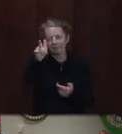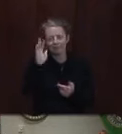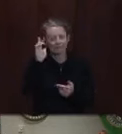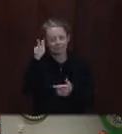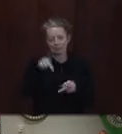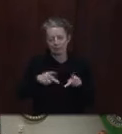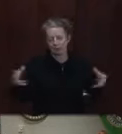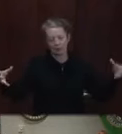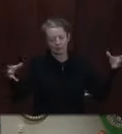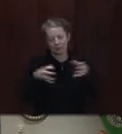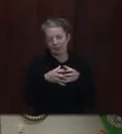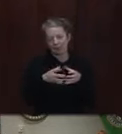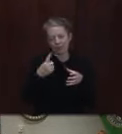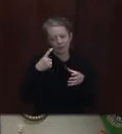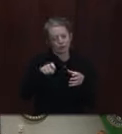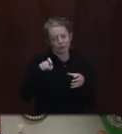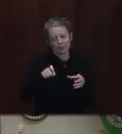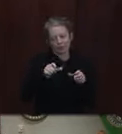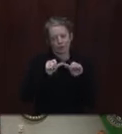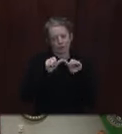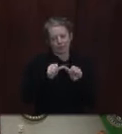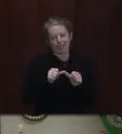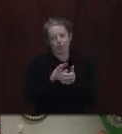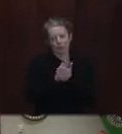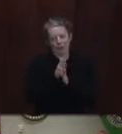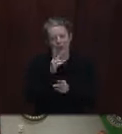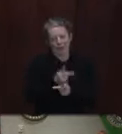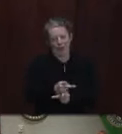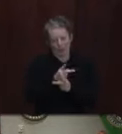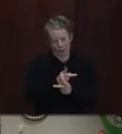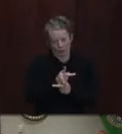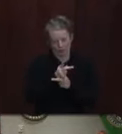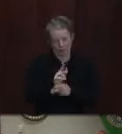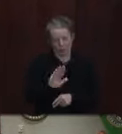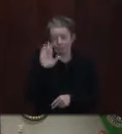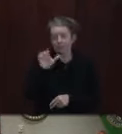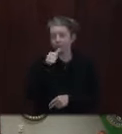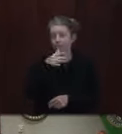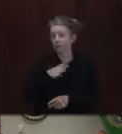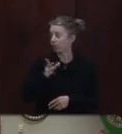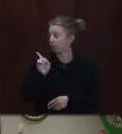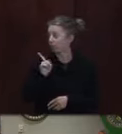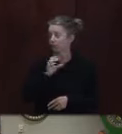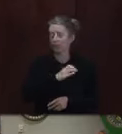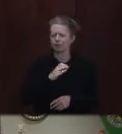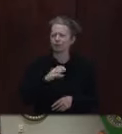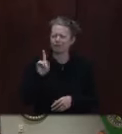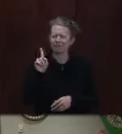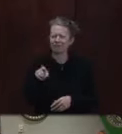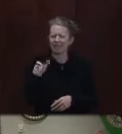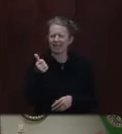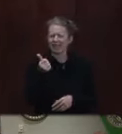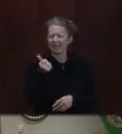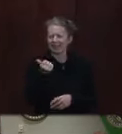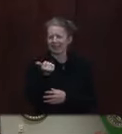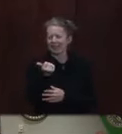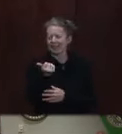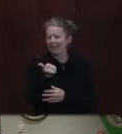thanks for the information, as always. It's good to see it. Is there any indication in terms of how